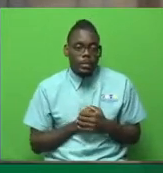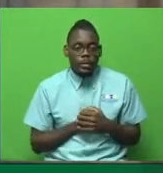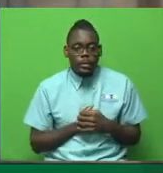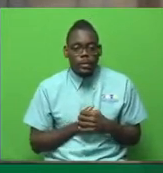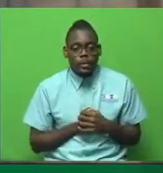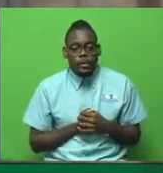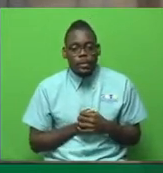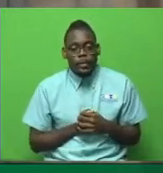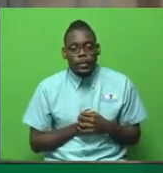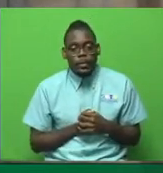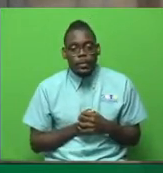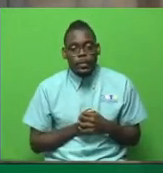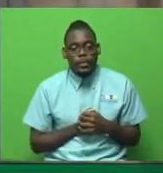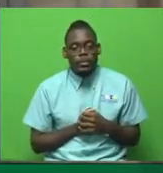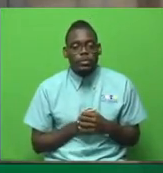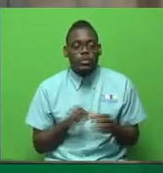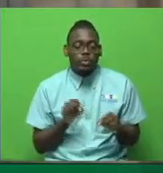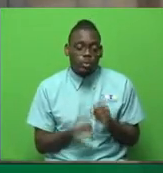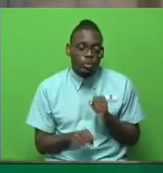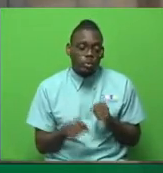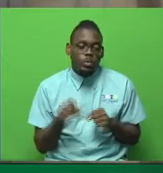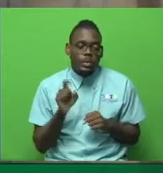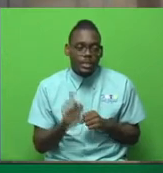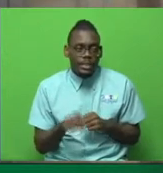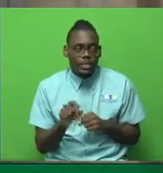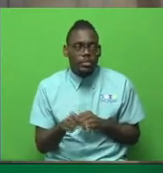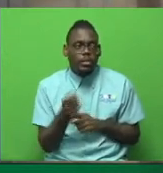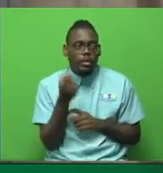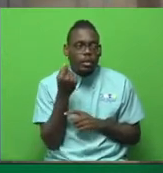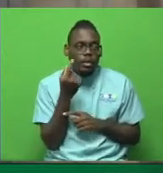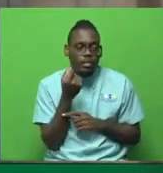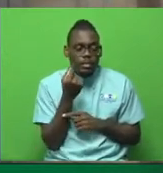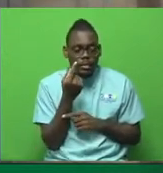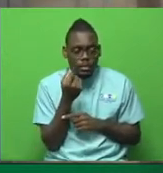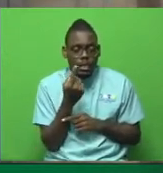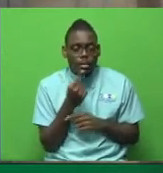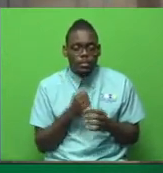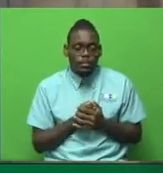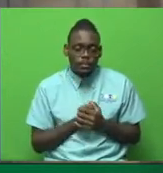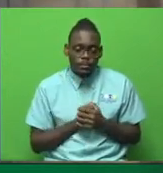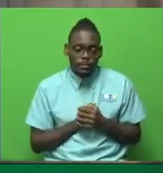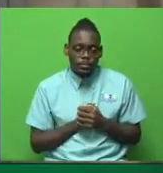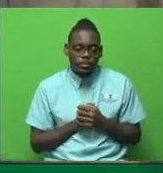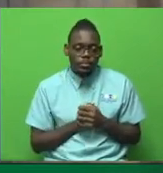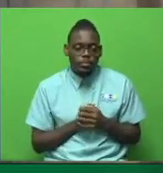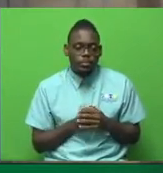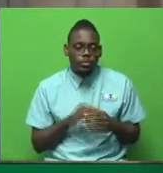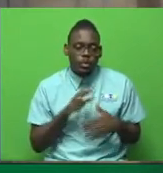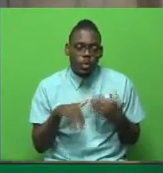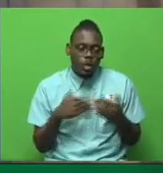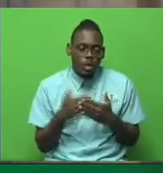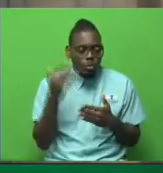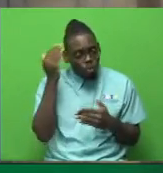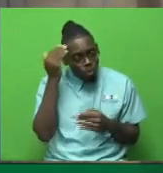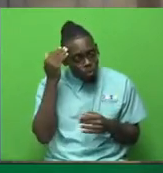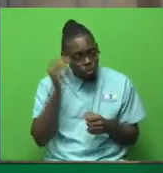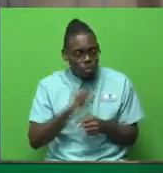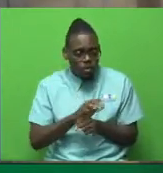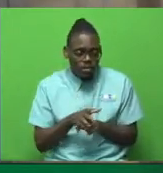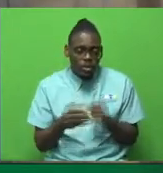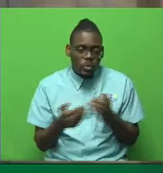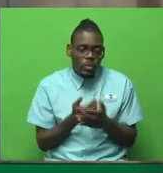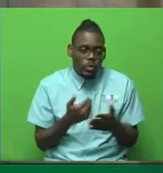you have to understand every one approach covid-19 as a new virus and statements were made